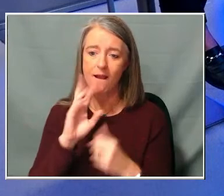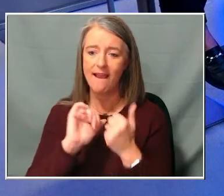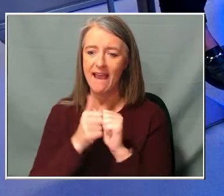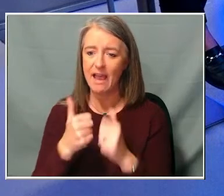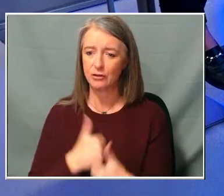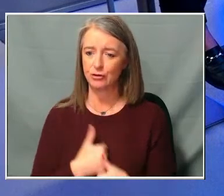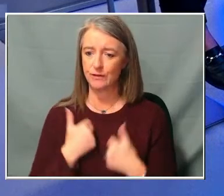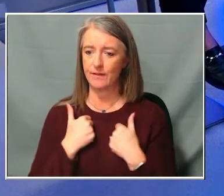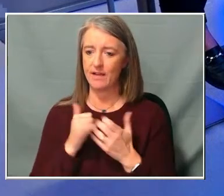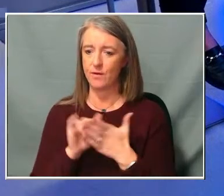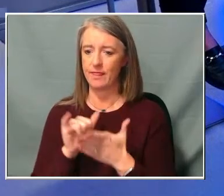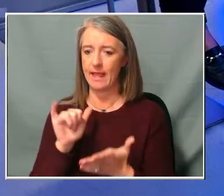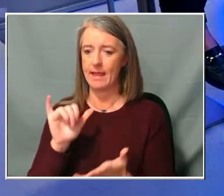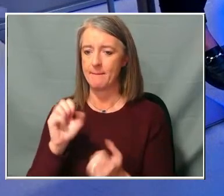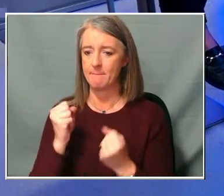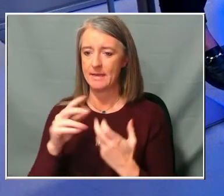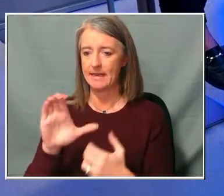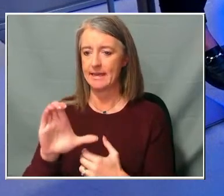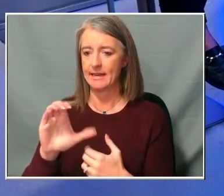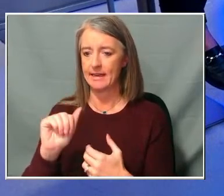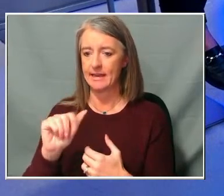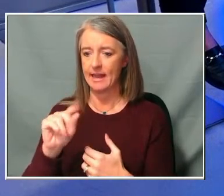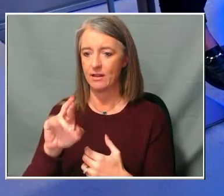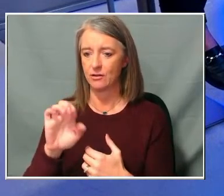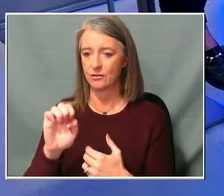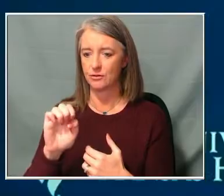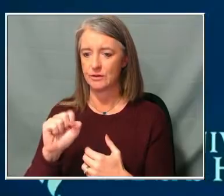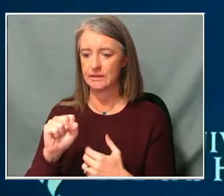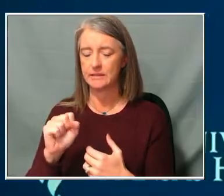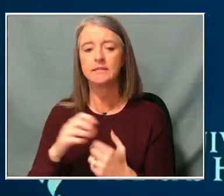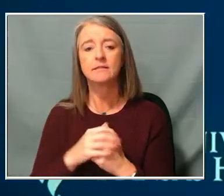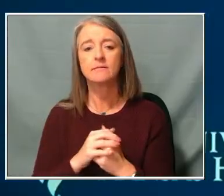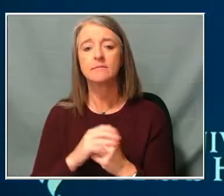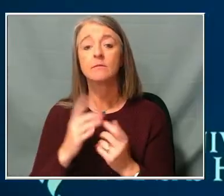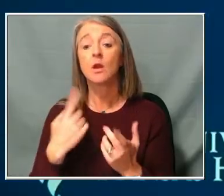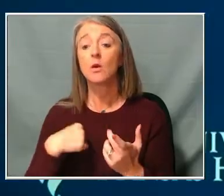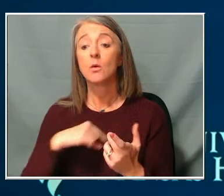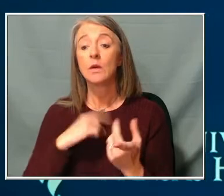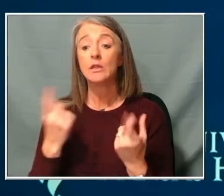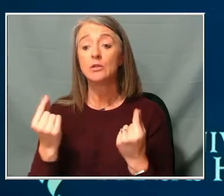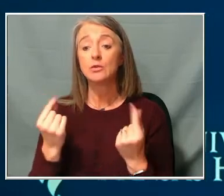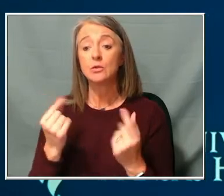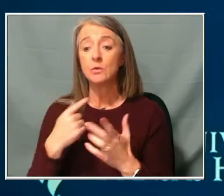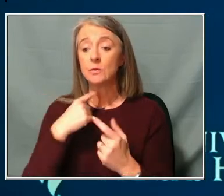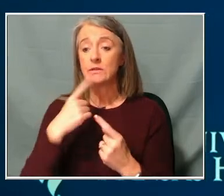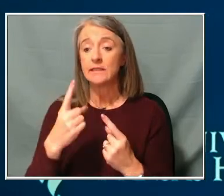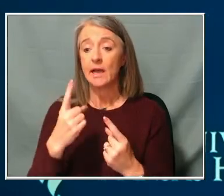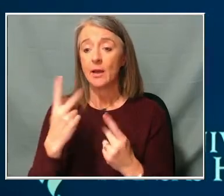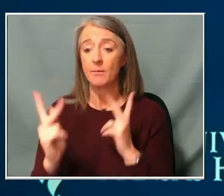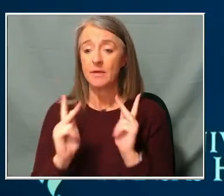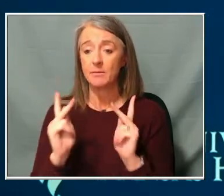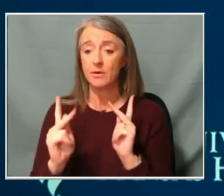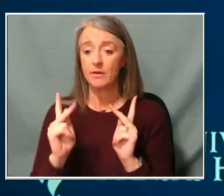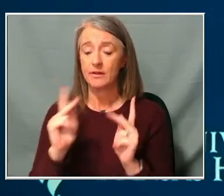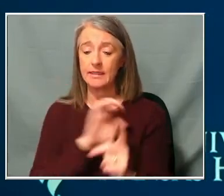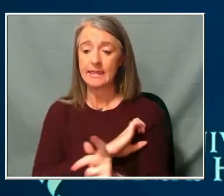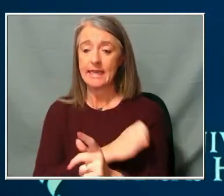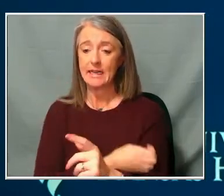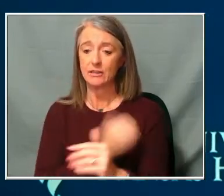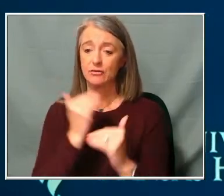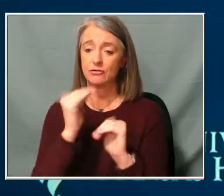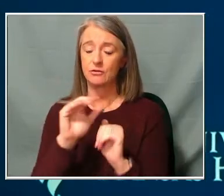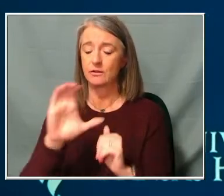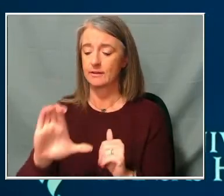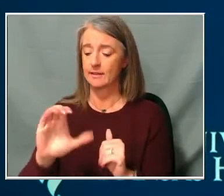off of that? Yes. So, one thing that we do is we tell people that the overall energy restriction or calorie